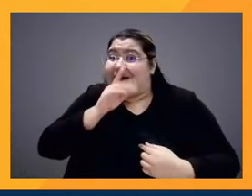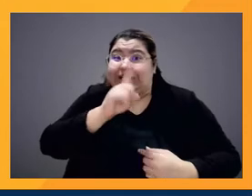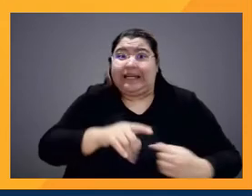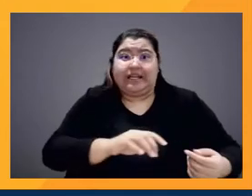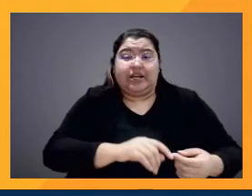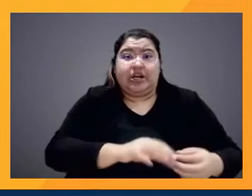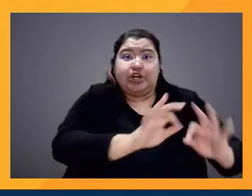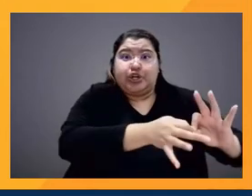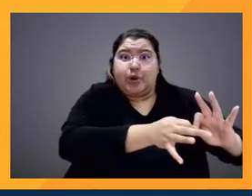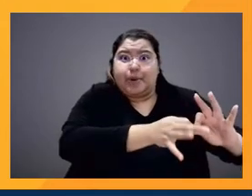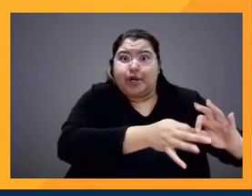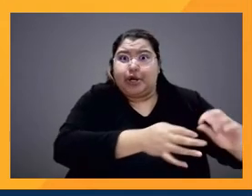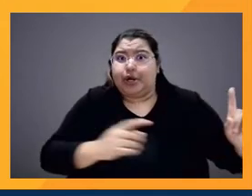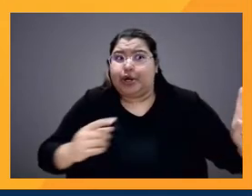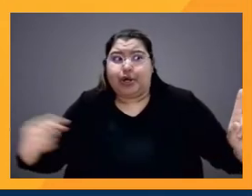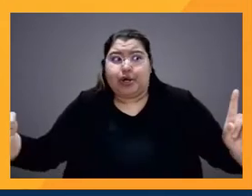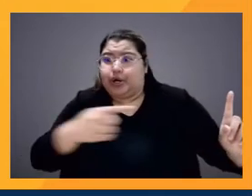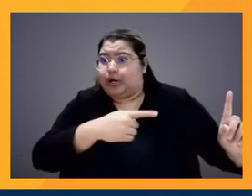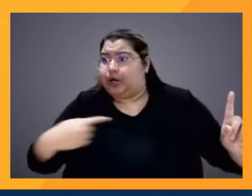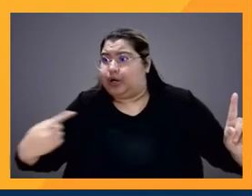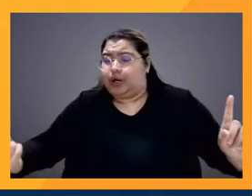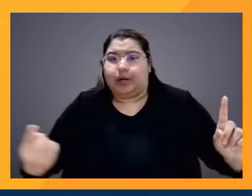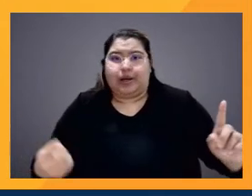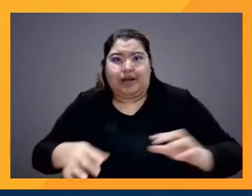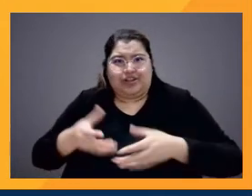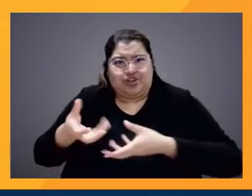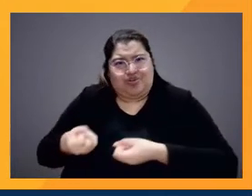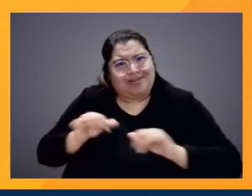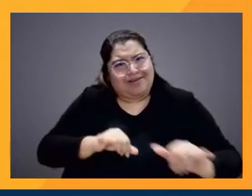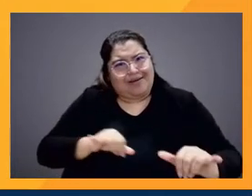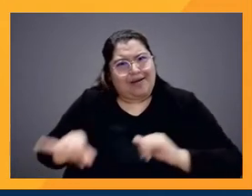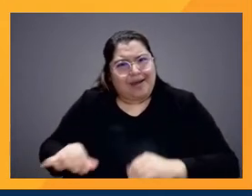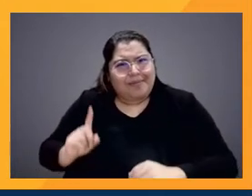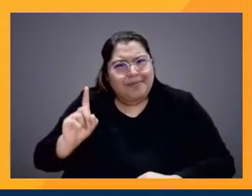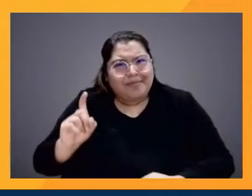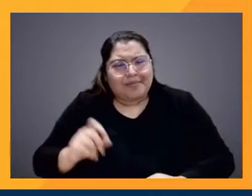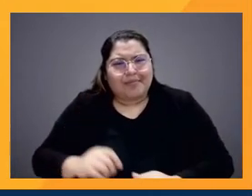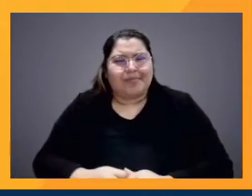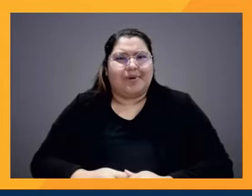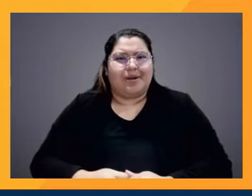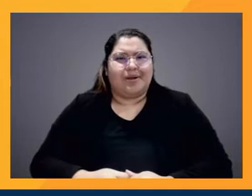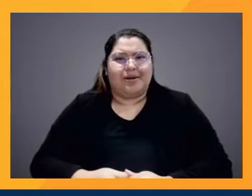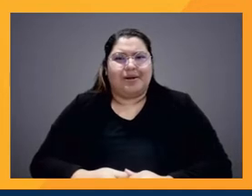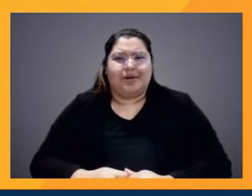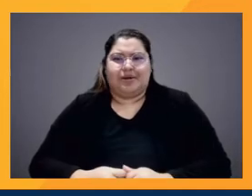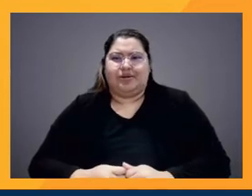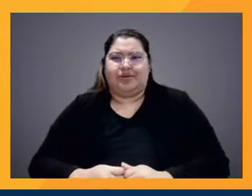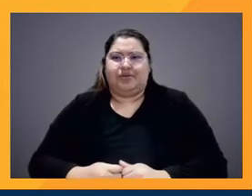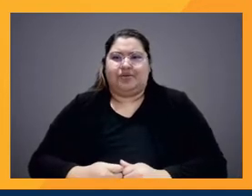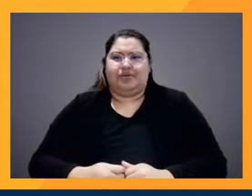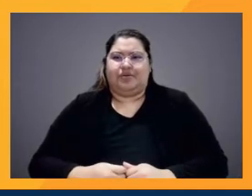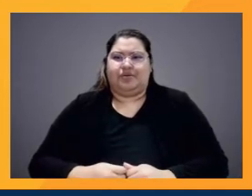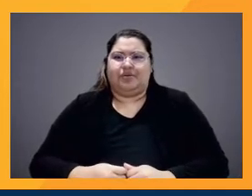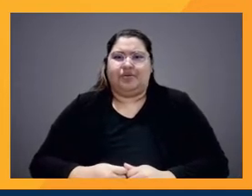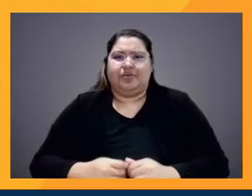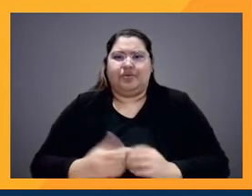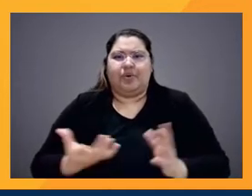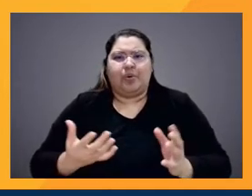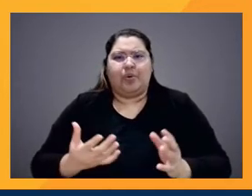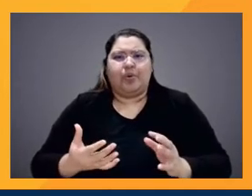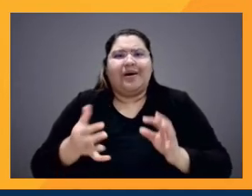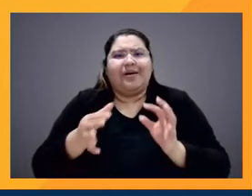I'll try to take them in order. So the question around language, first, you're right. Like knowing what you need to know to be